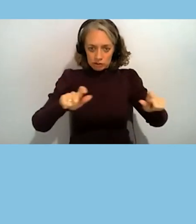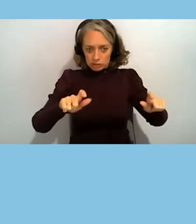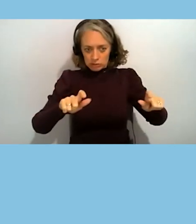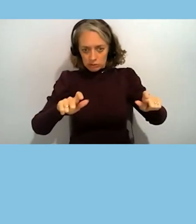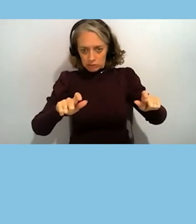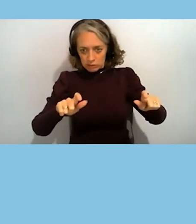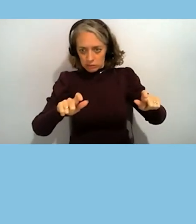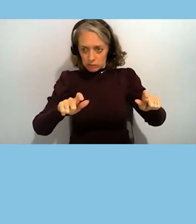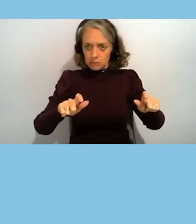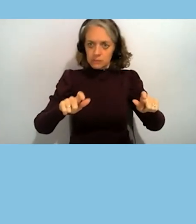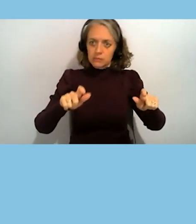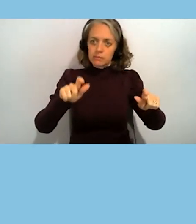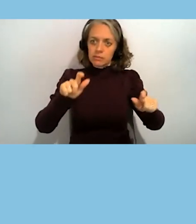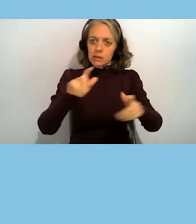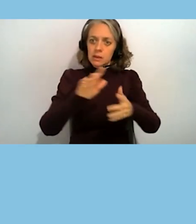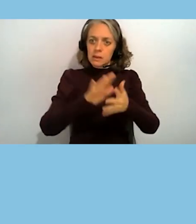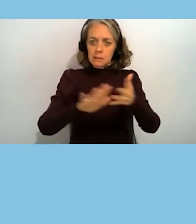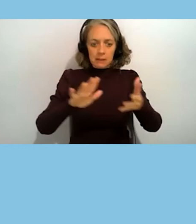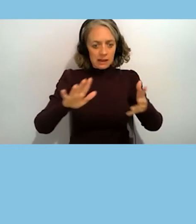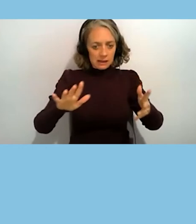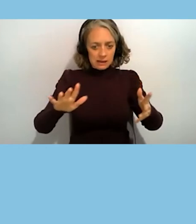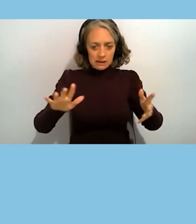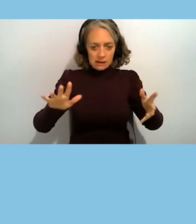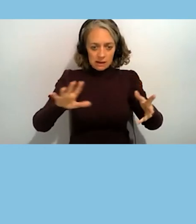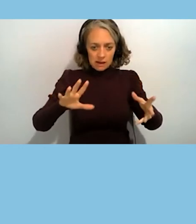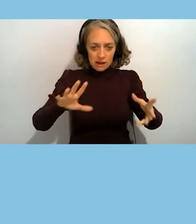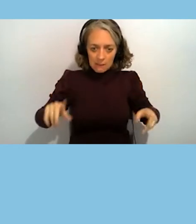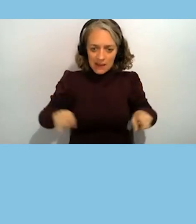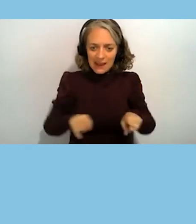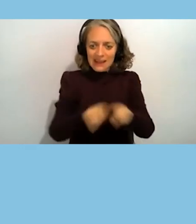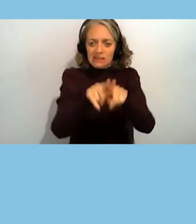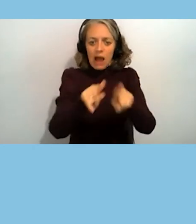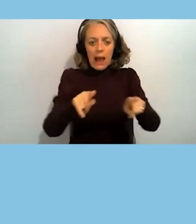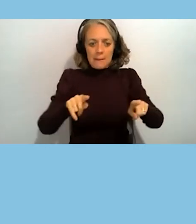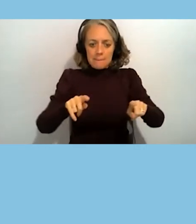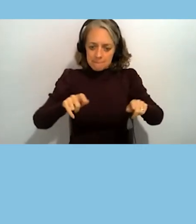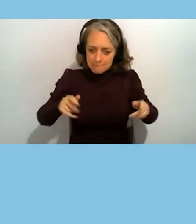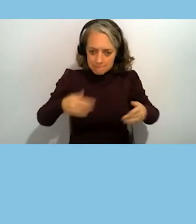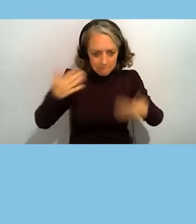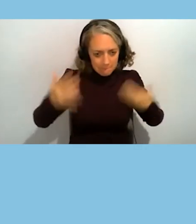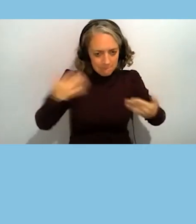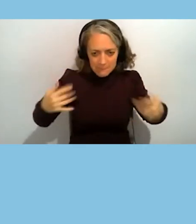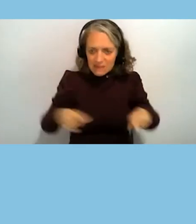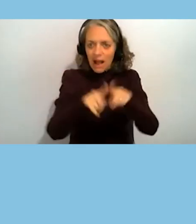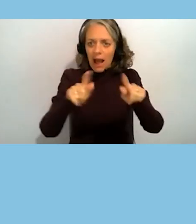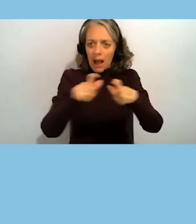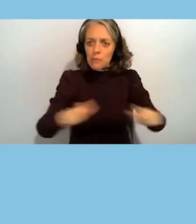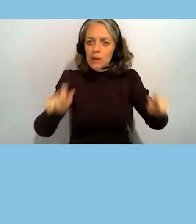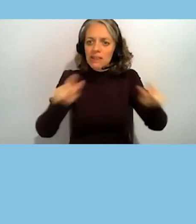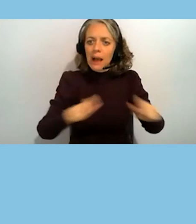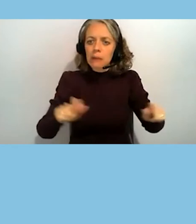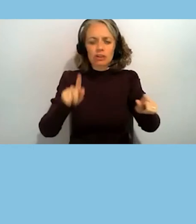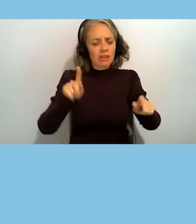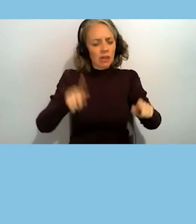a real-time captioning is at that moment of being in time with captions, okay? So this is a very